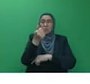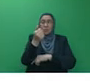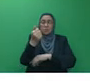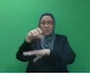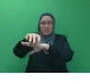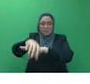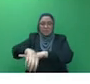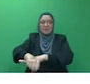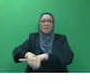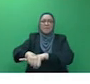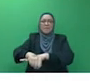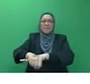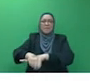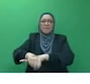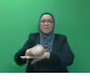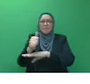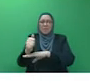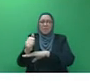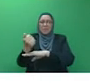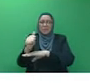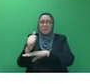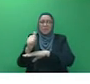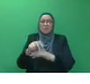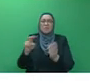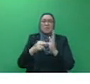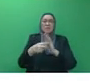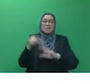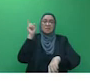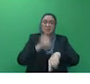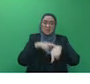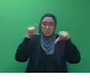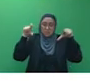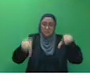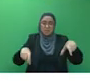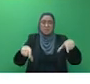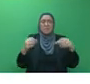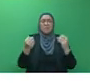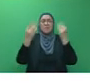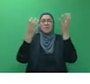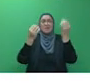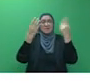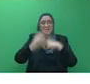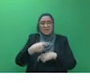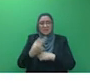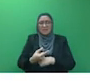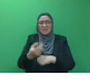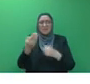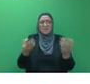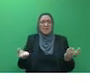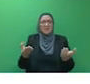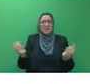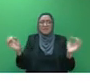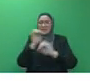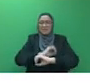so prior to the mco a lot of things were still happening at 10 pm 11 pm 12 pm 1 pm